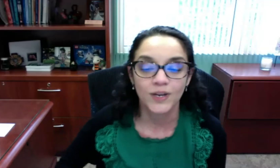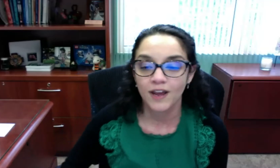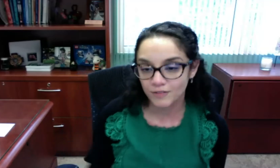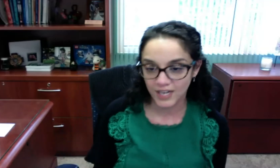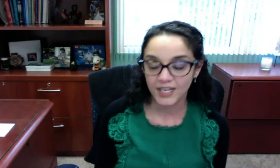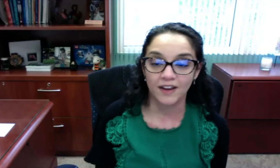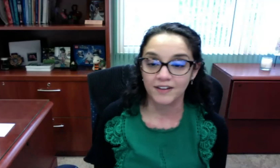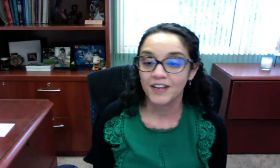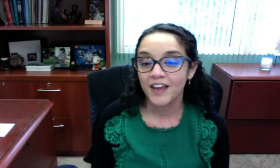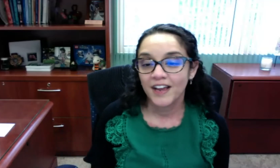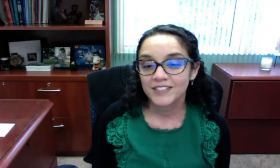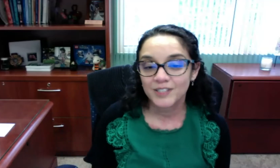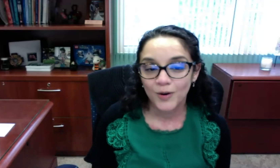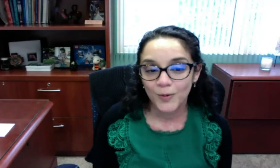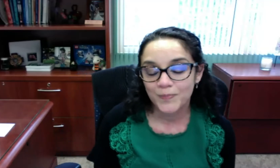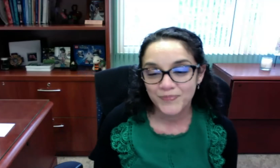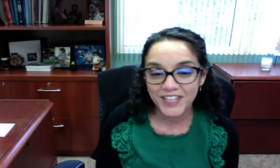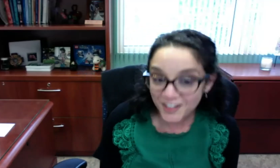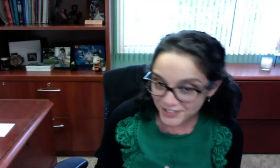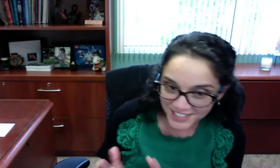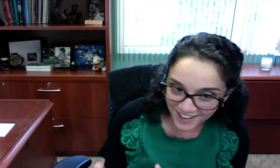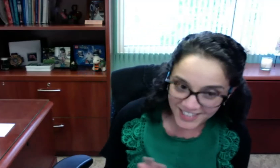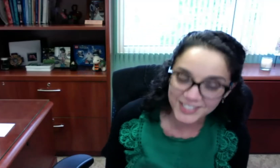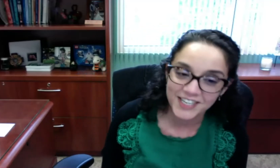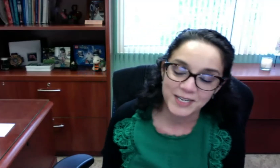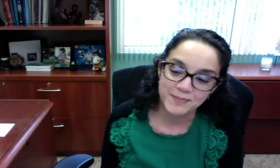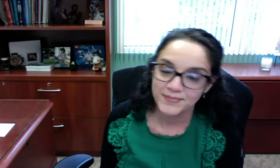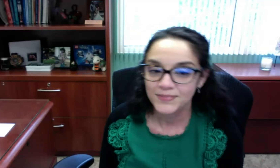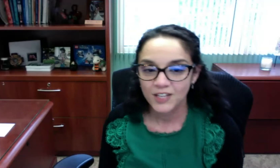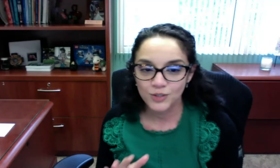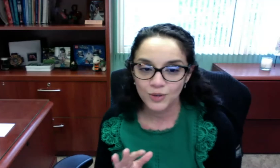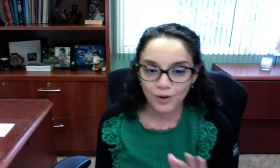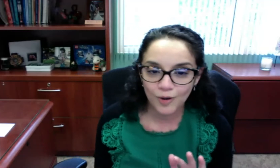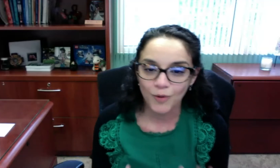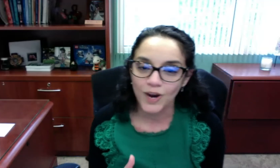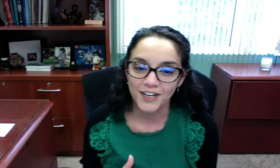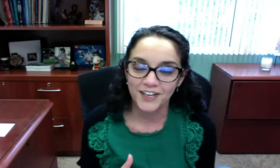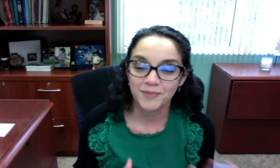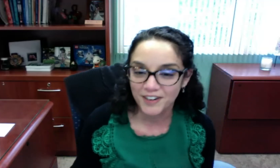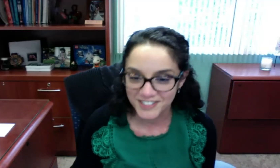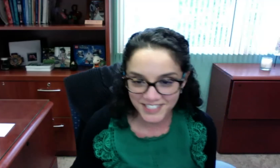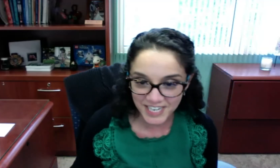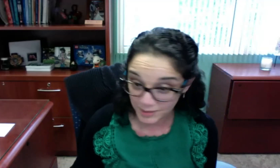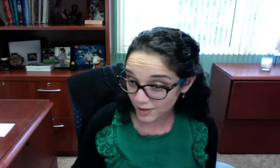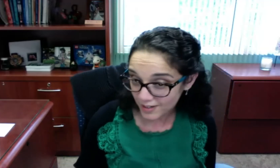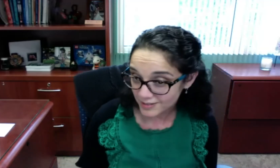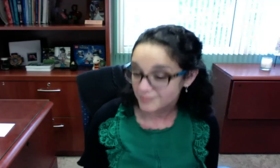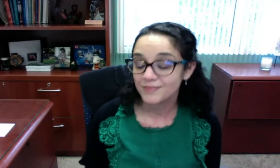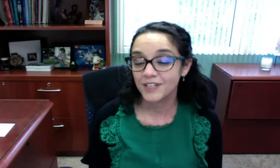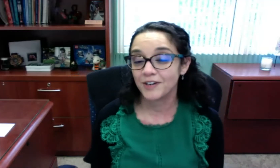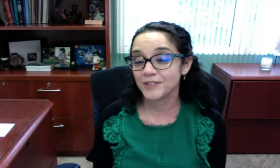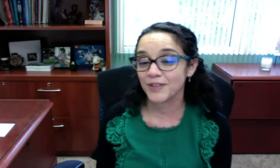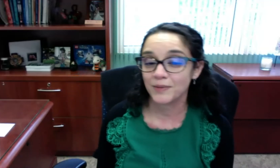moving whenever I can. And so the kiddos and I like to do Coco, Moana, and Beyonce dance